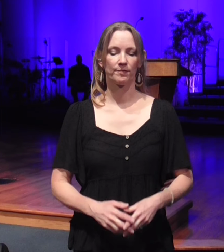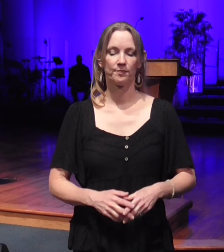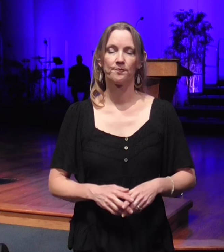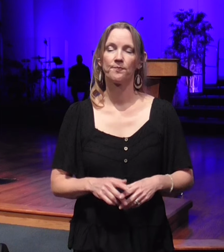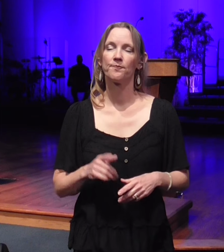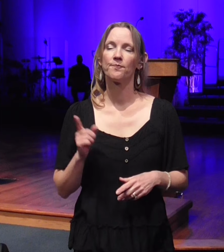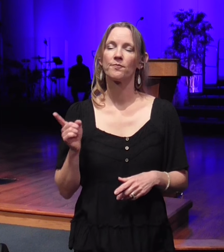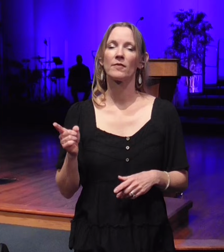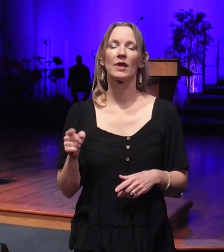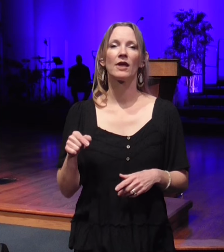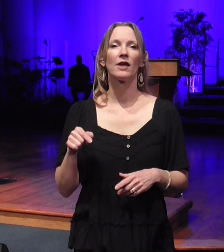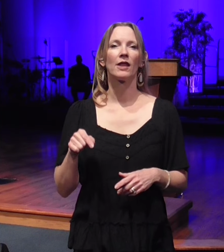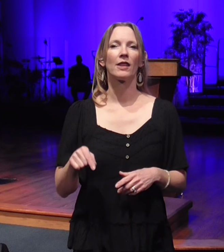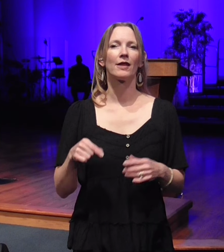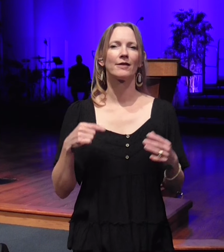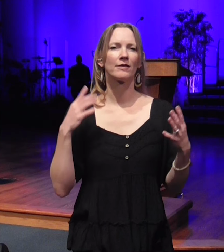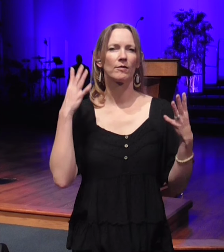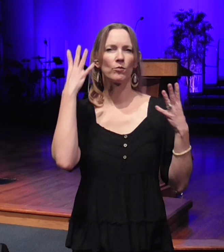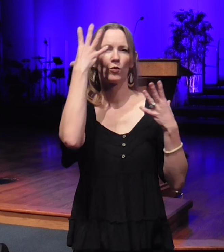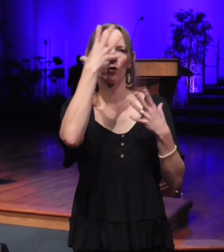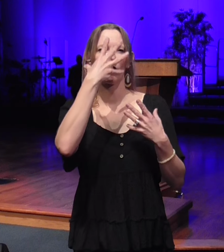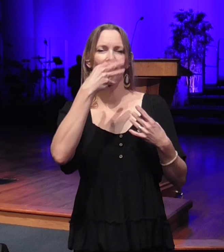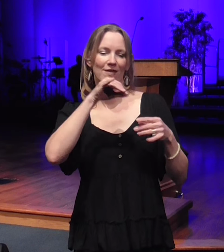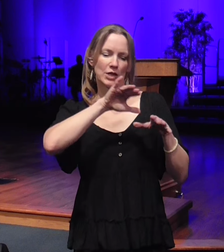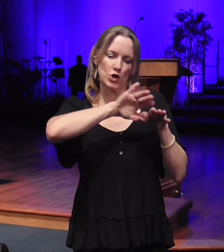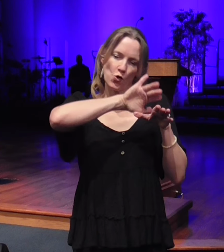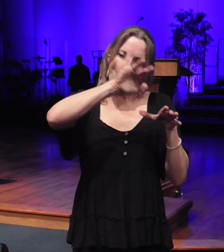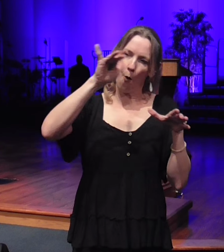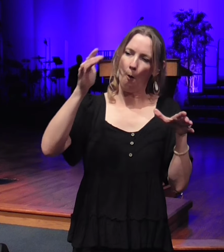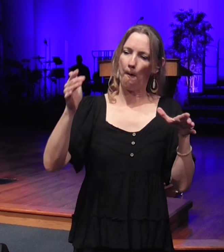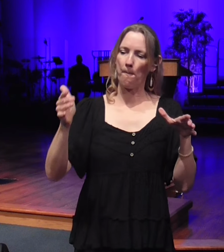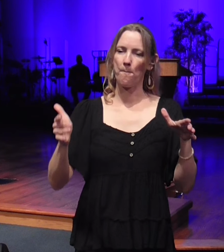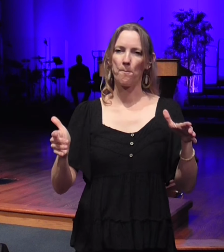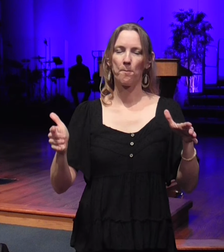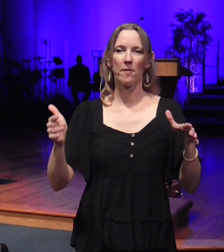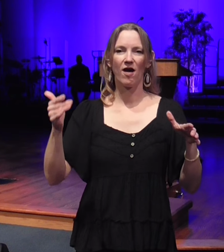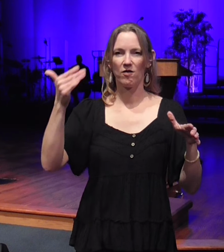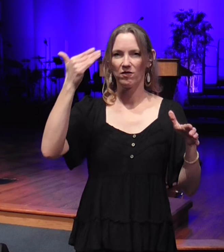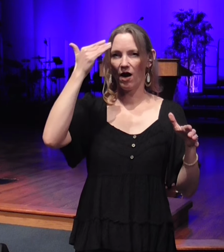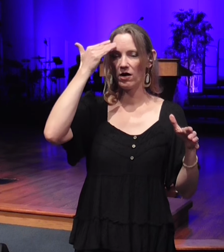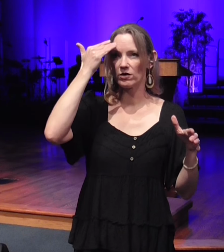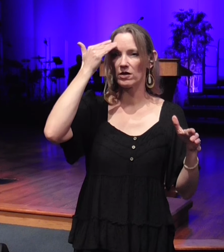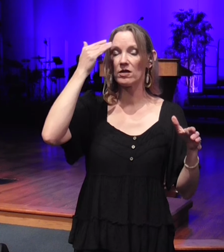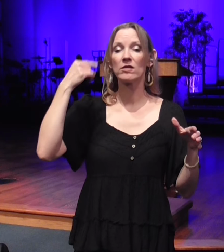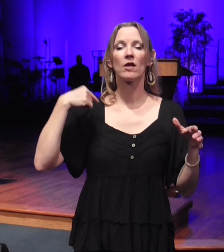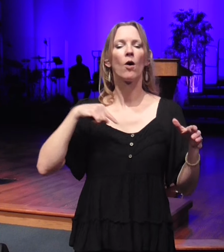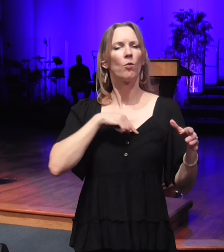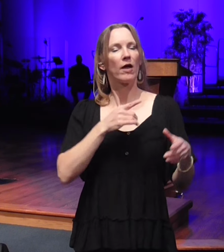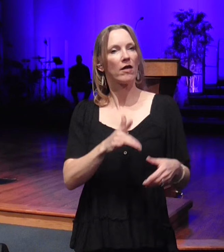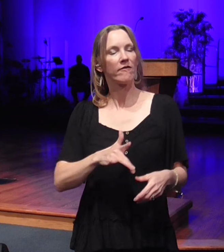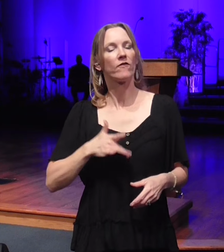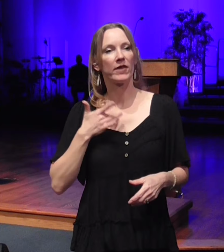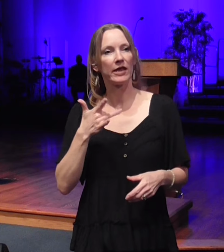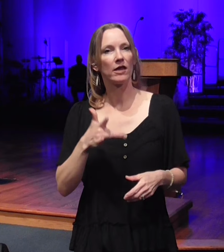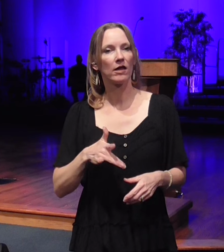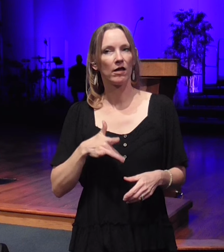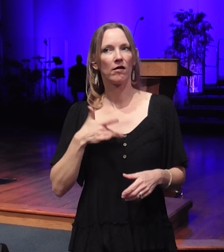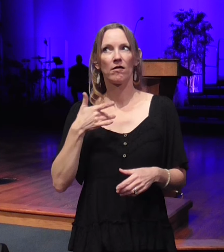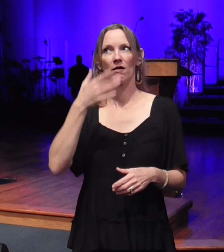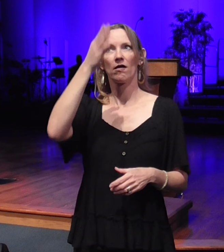In this beautiful dome of consciousness, we feel the presence of